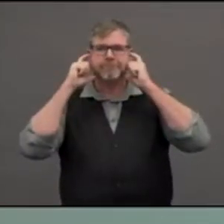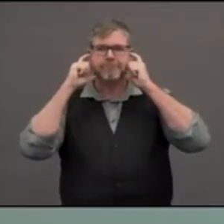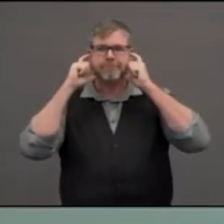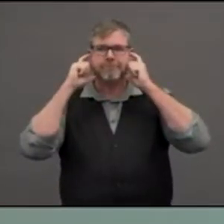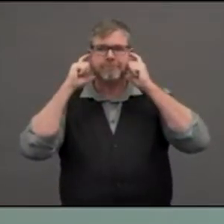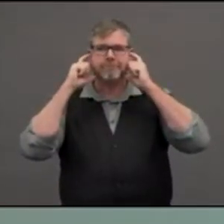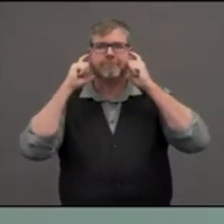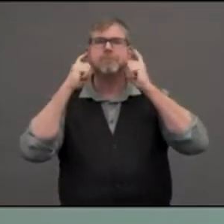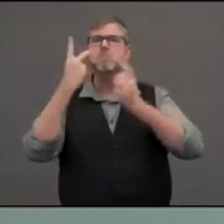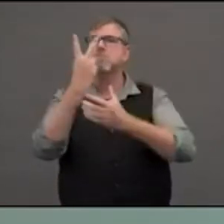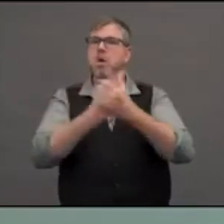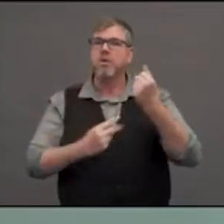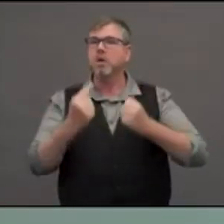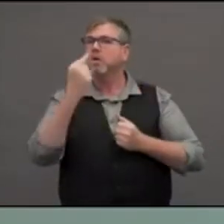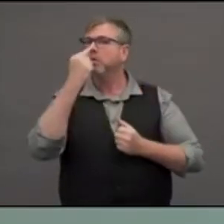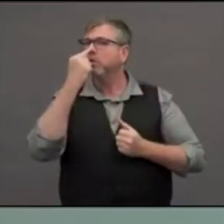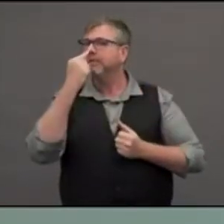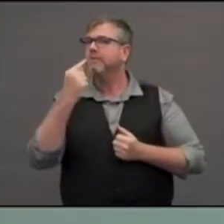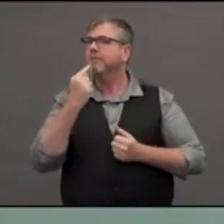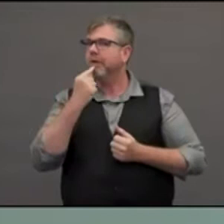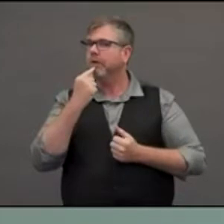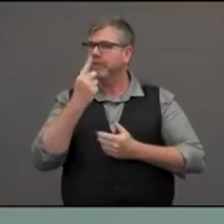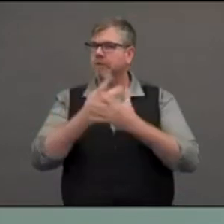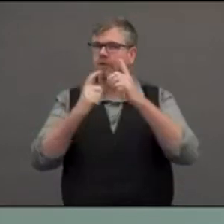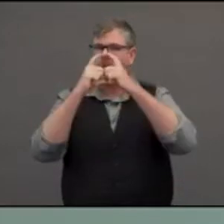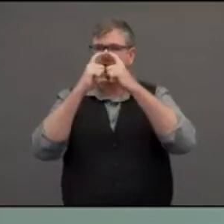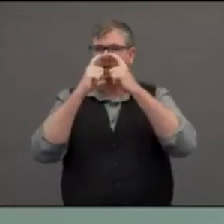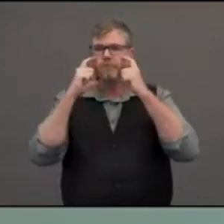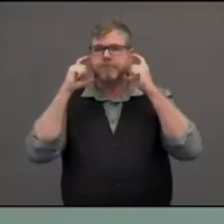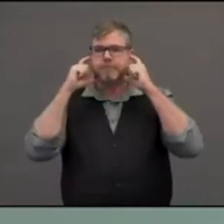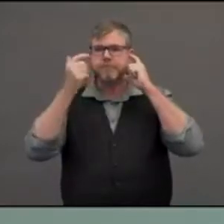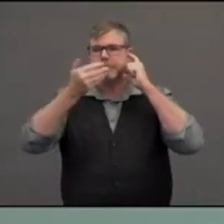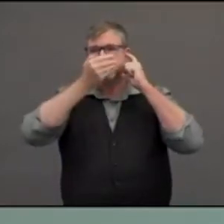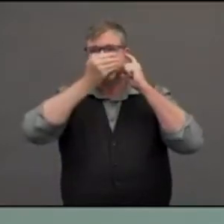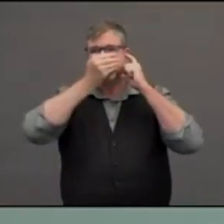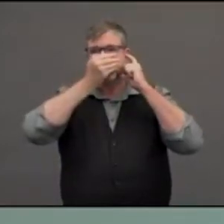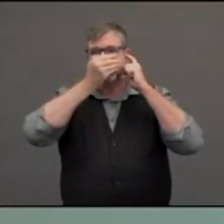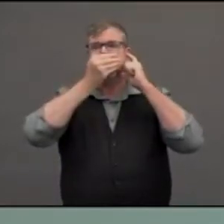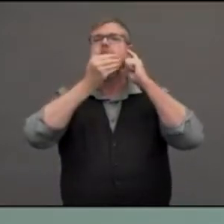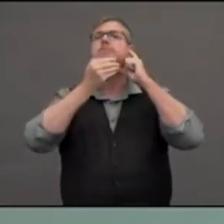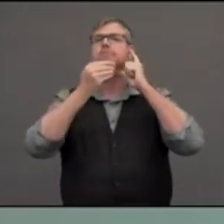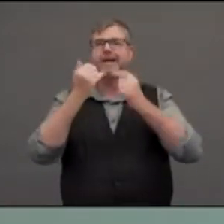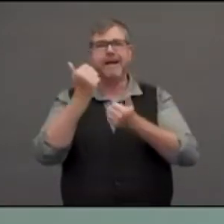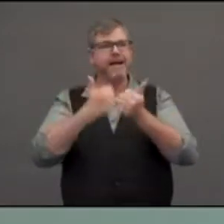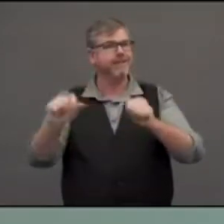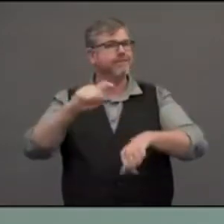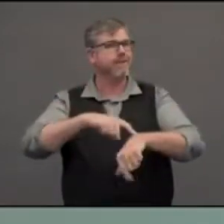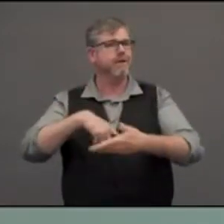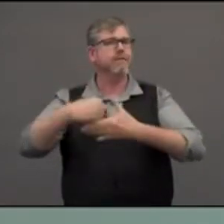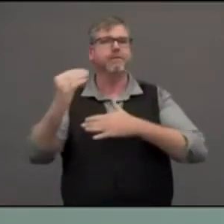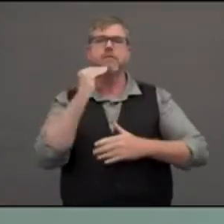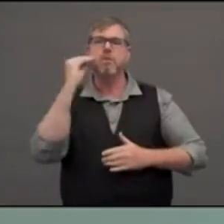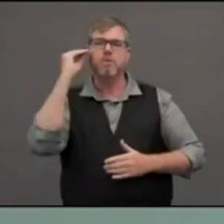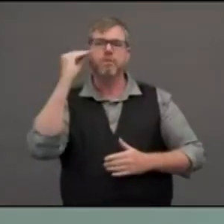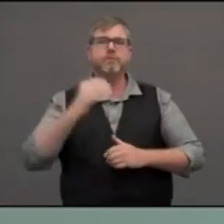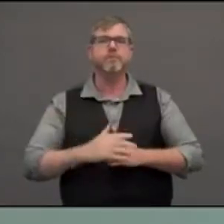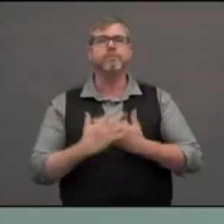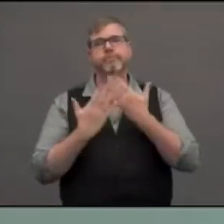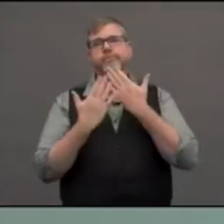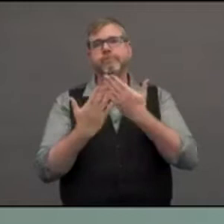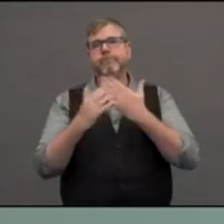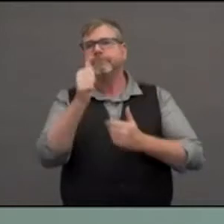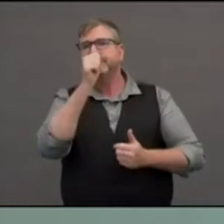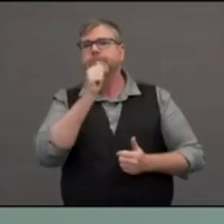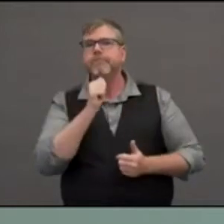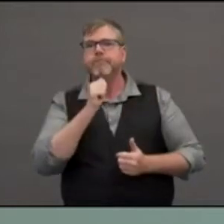mouth every day, anytime we are outside of our home. So we thank you for your patience. We might hear a little bit of a